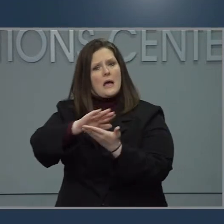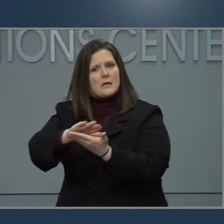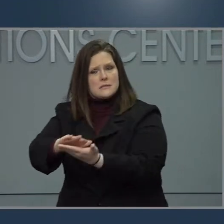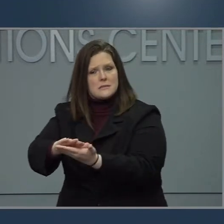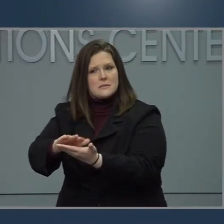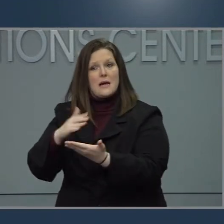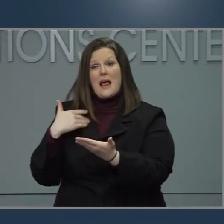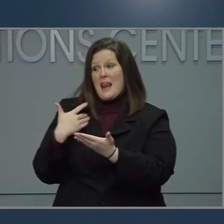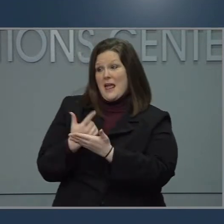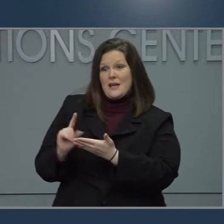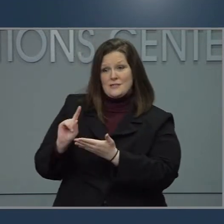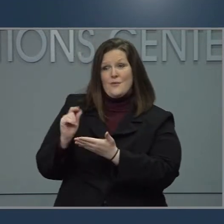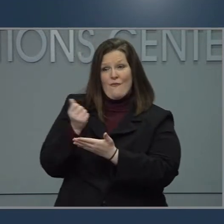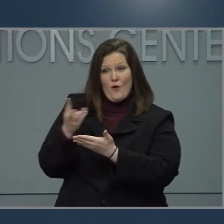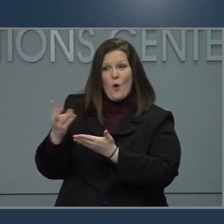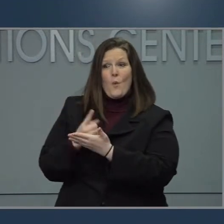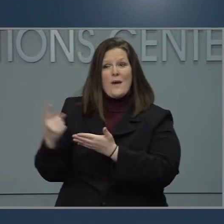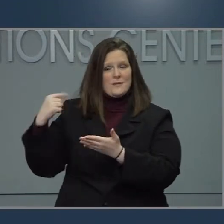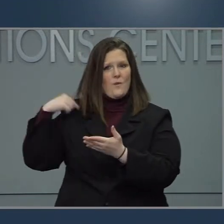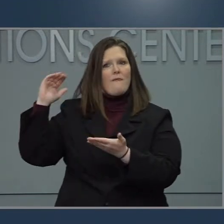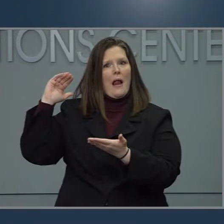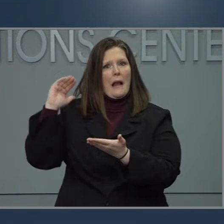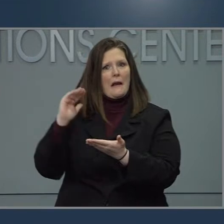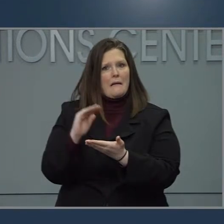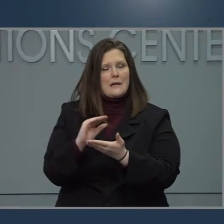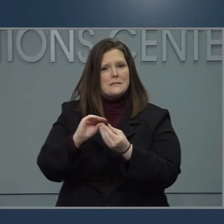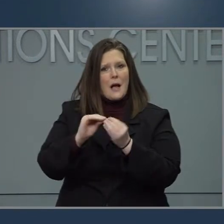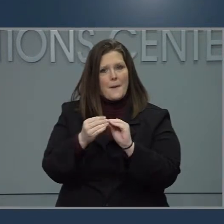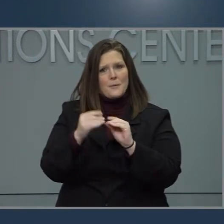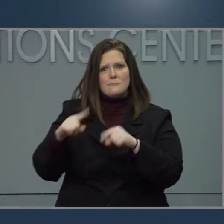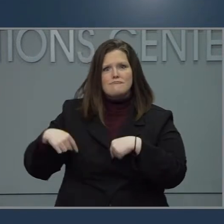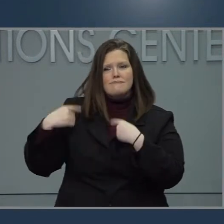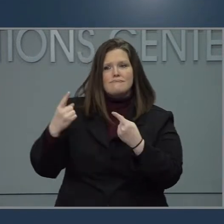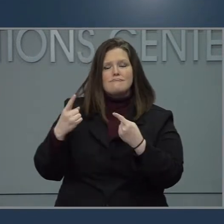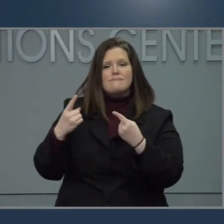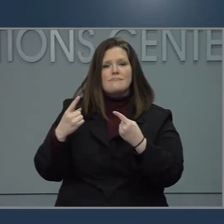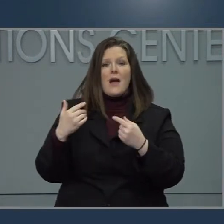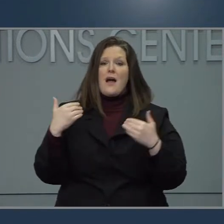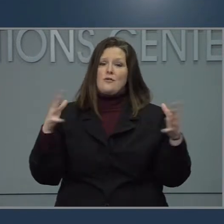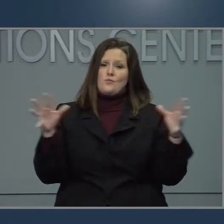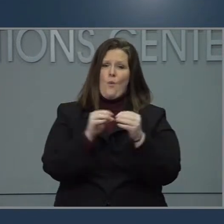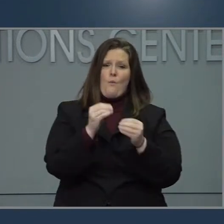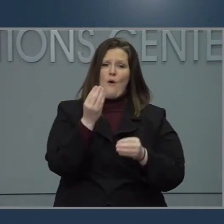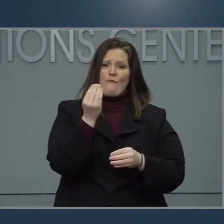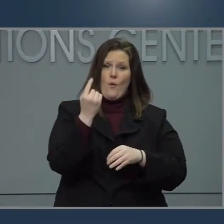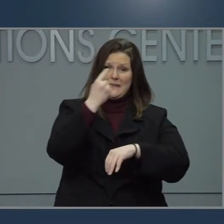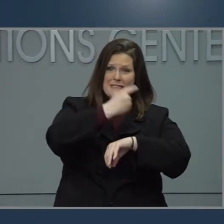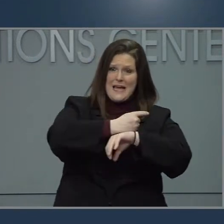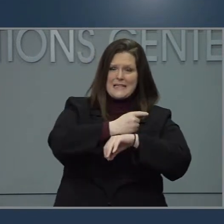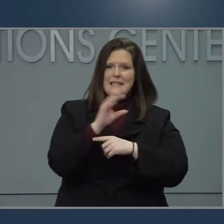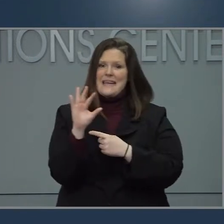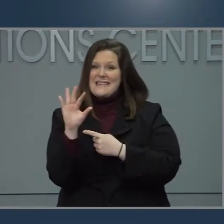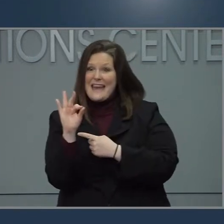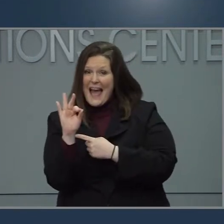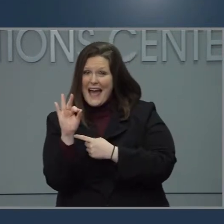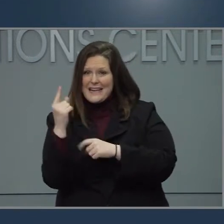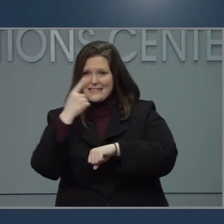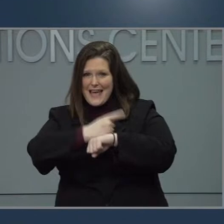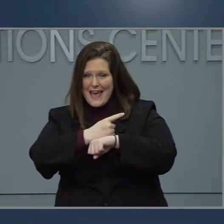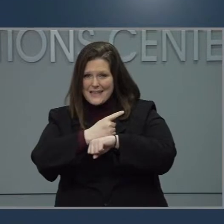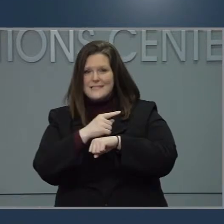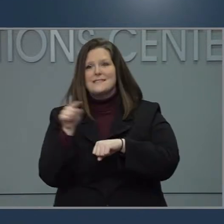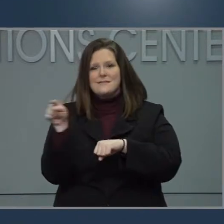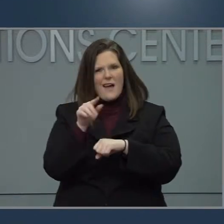pandemic. Out of the past 14 days, 9 were below our goal of 5%. On our next graph, we